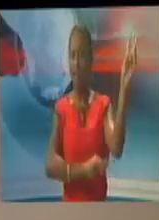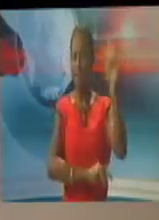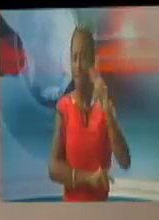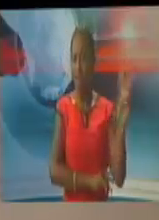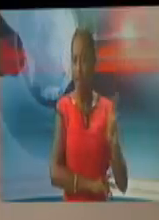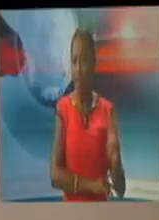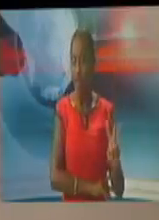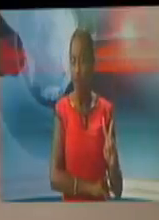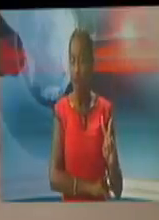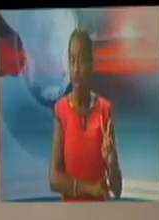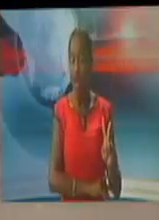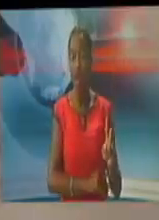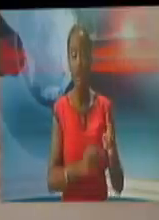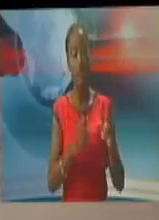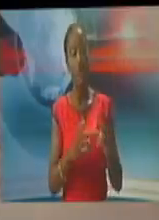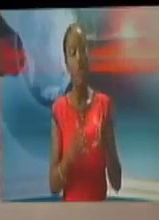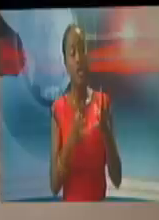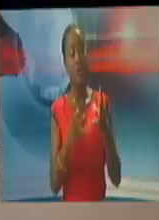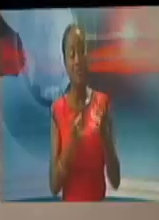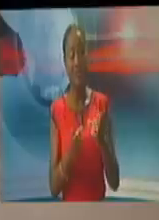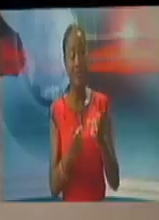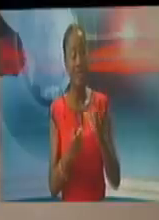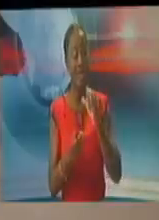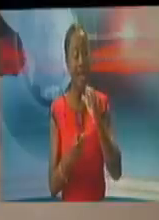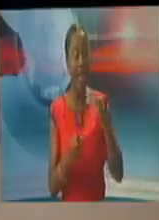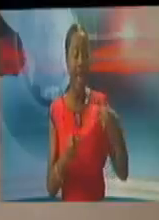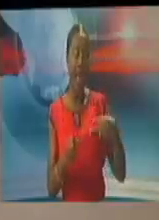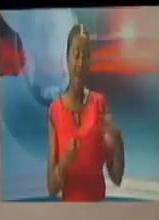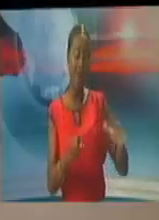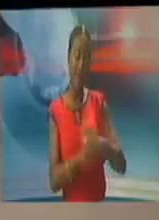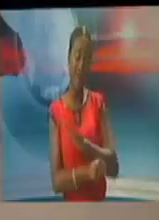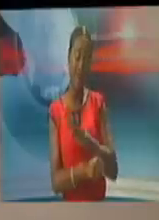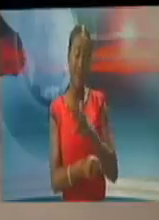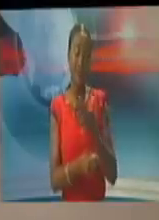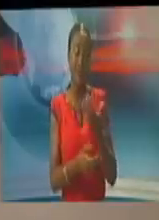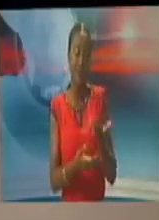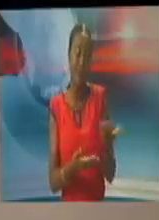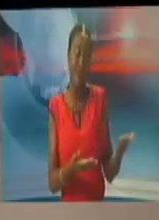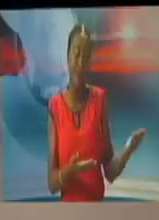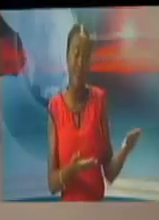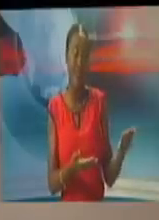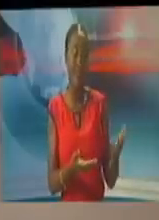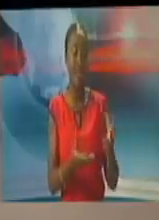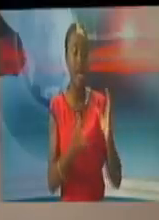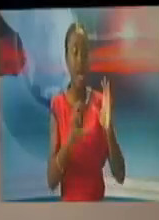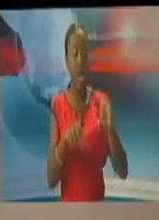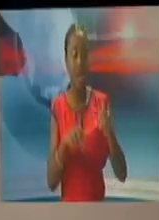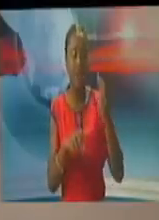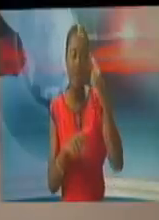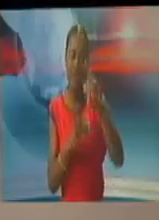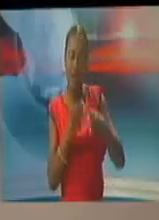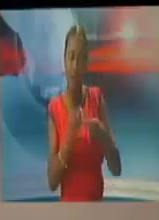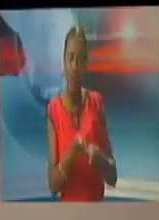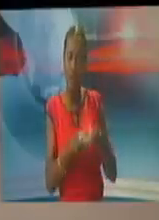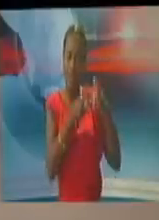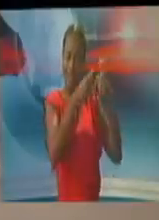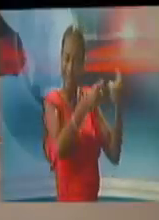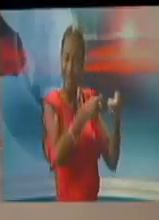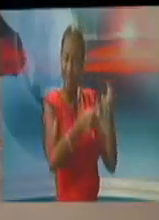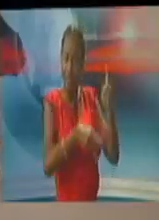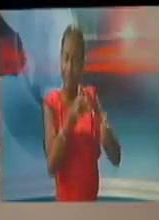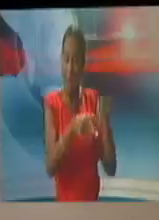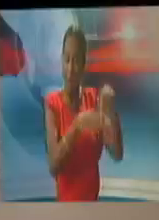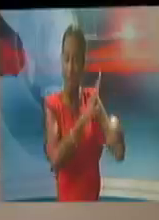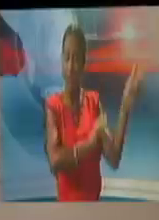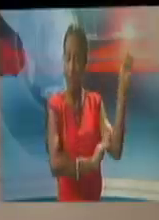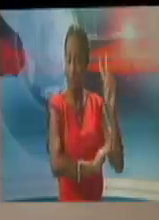they want to come home, that they're also running out of resources. So if you could just specifically mention whether or not you'll consider care packages for them as well.